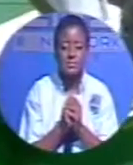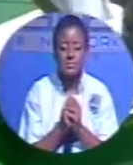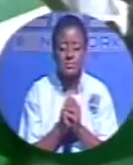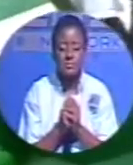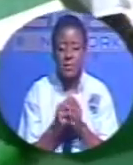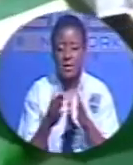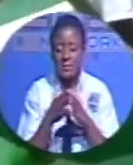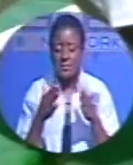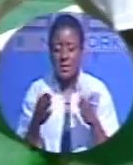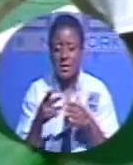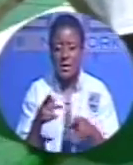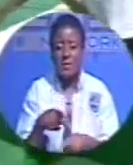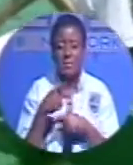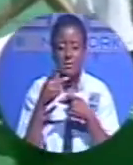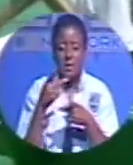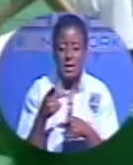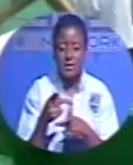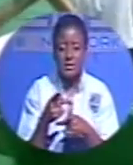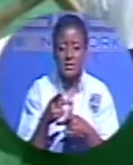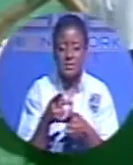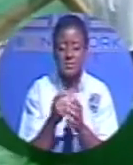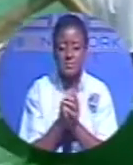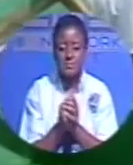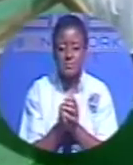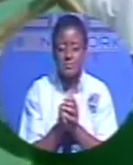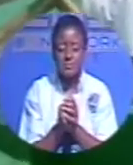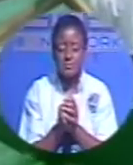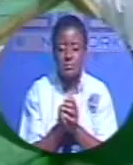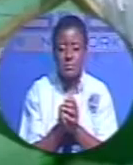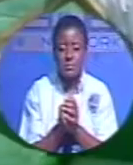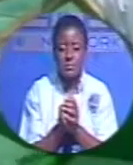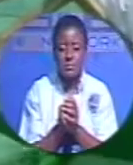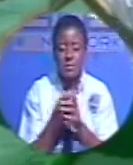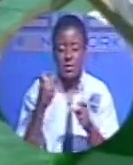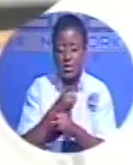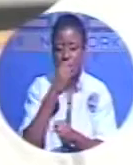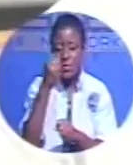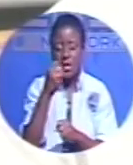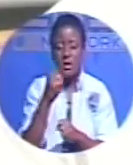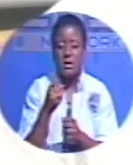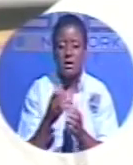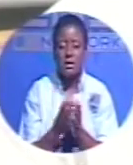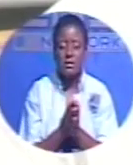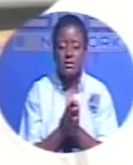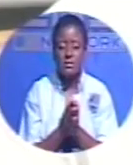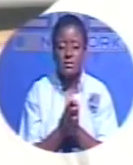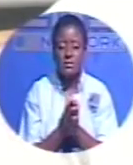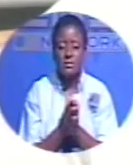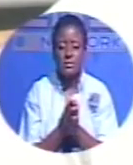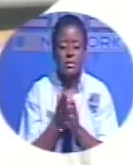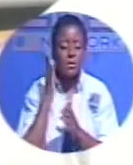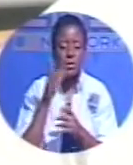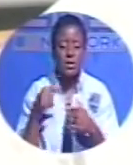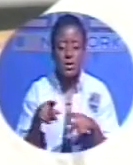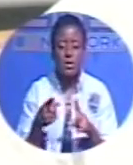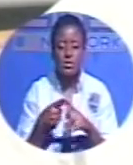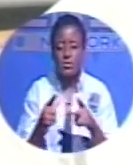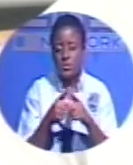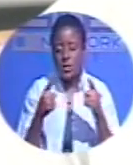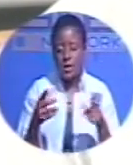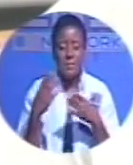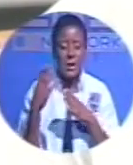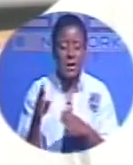bigger prize as sales and marketing manager Lyndon Johnson. The winner of the sculling race will go to Grand